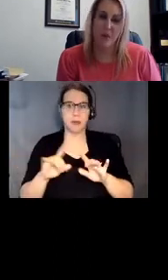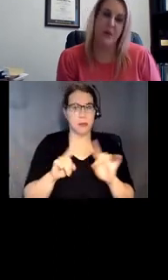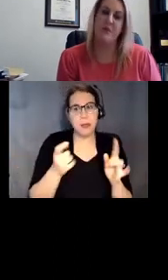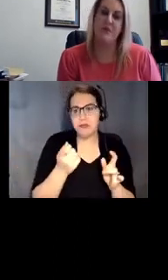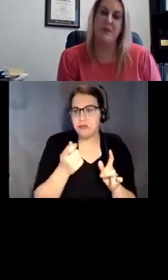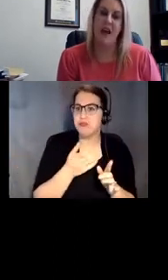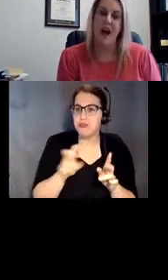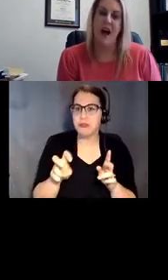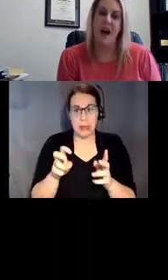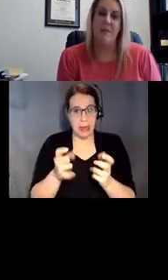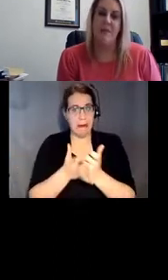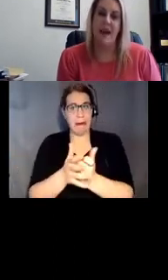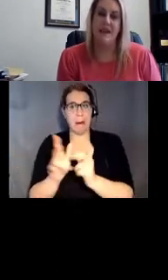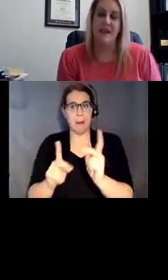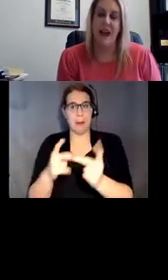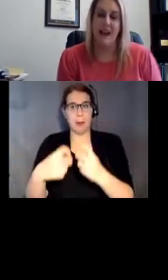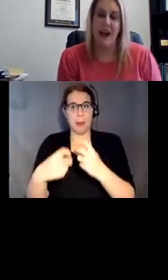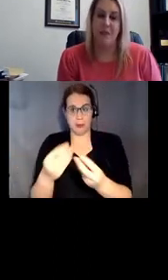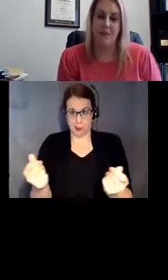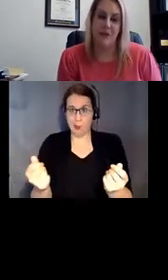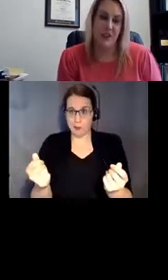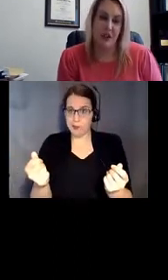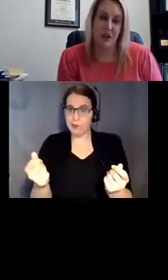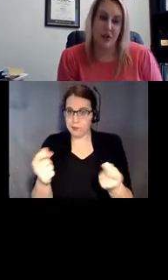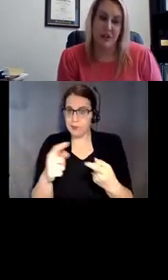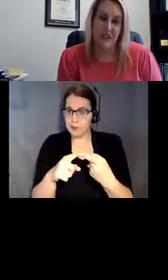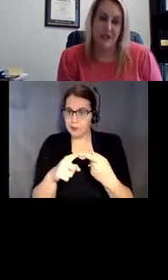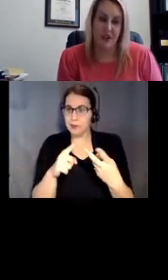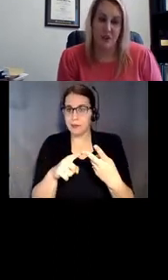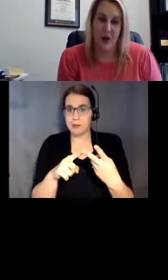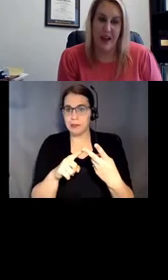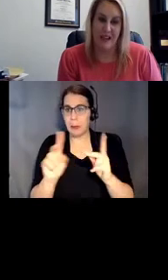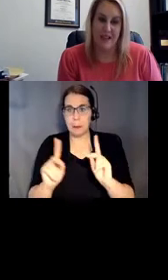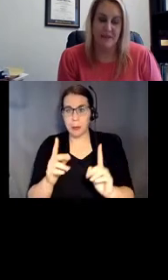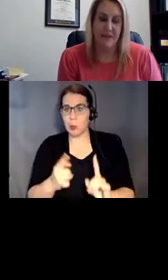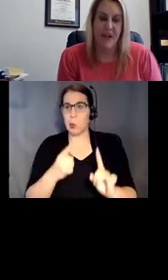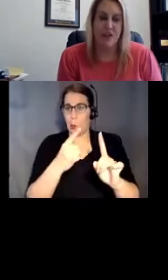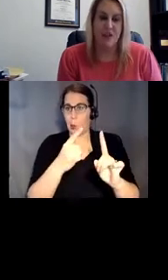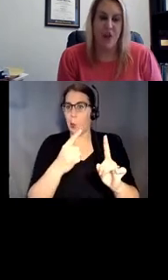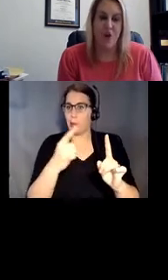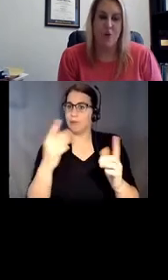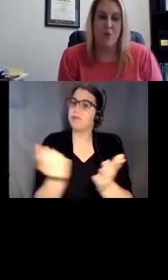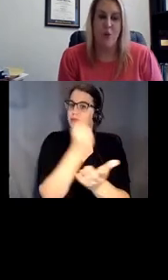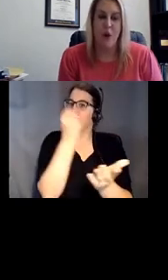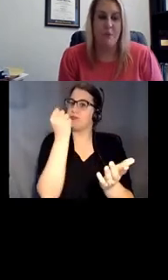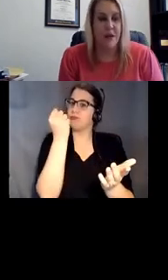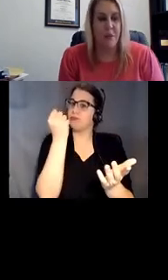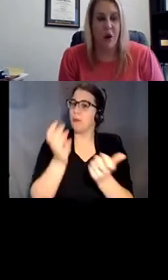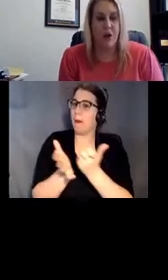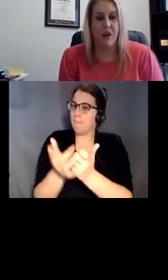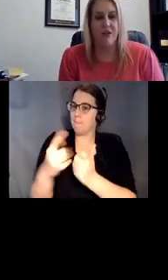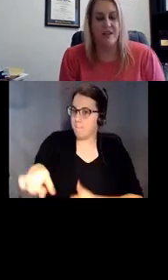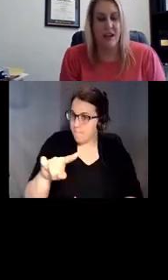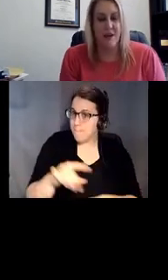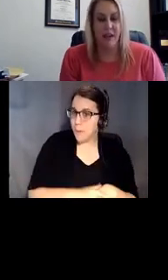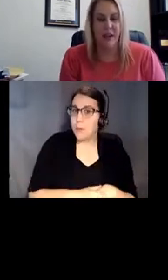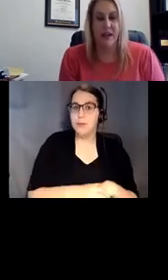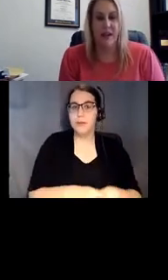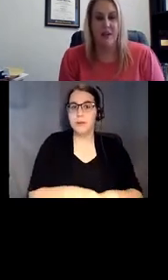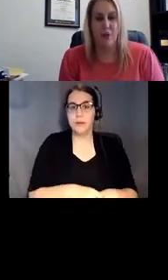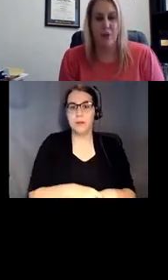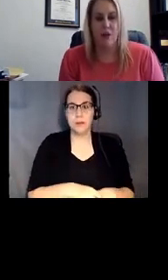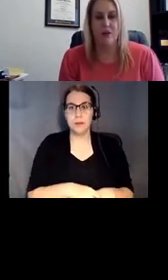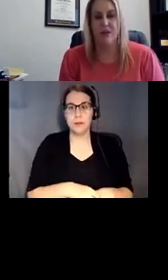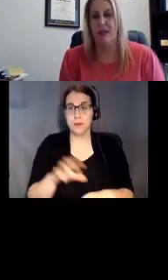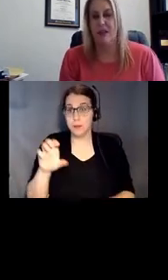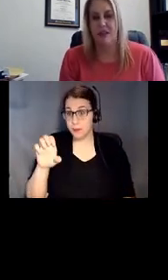solve problems and help them reach their goals in different ways. So a big part of estate